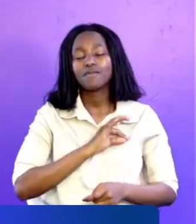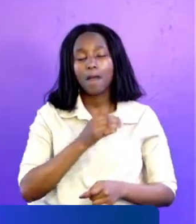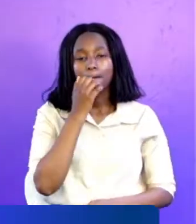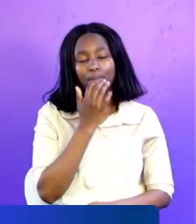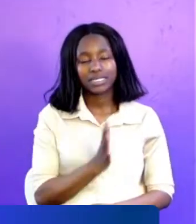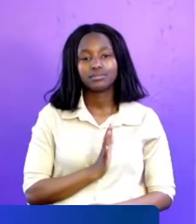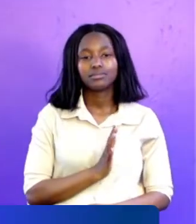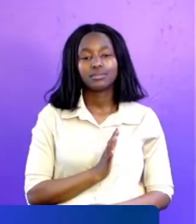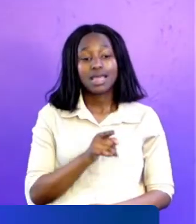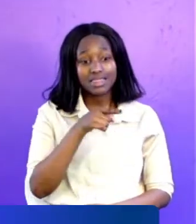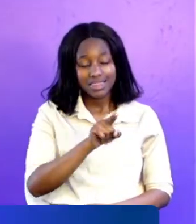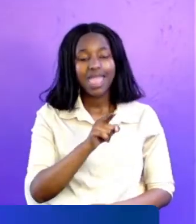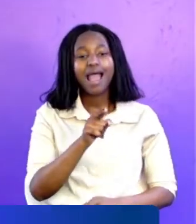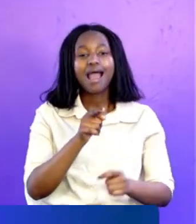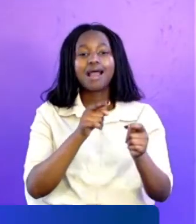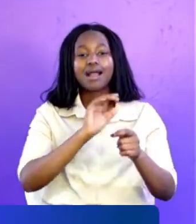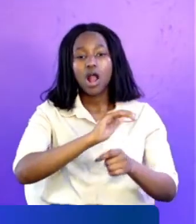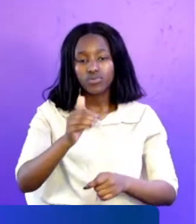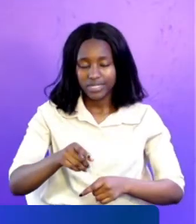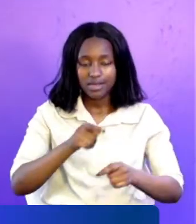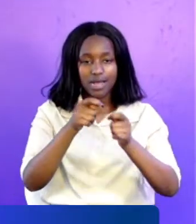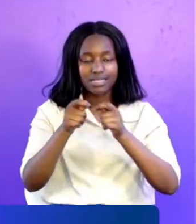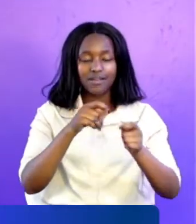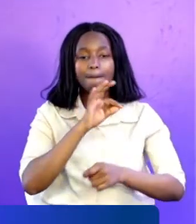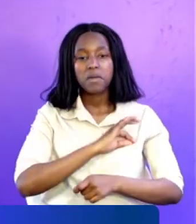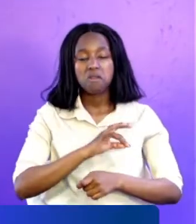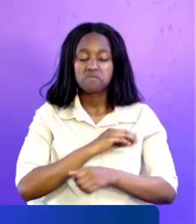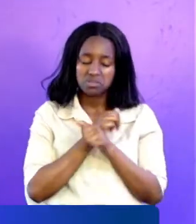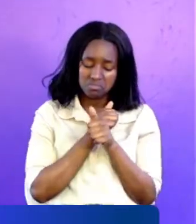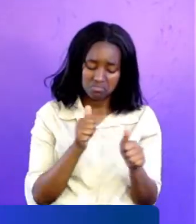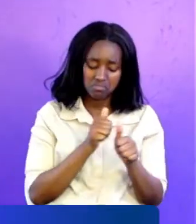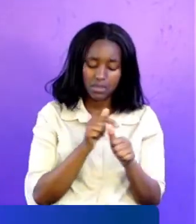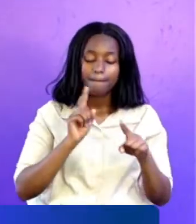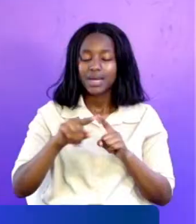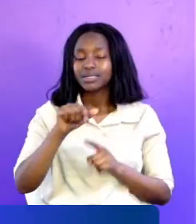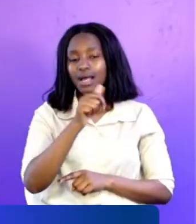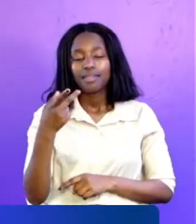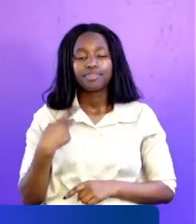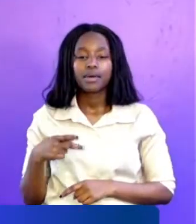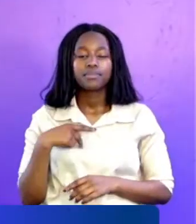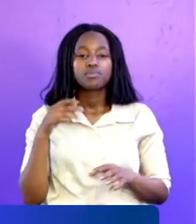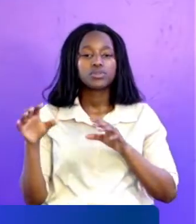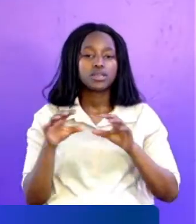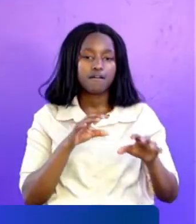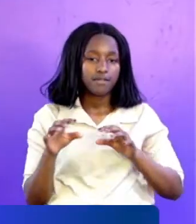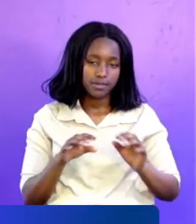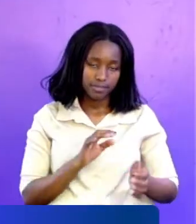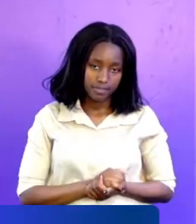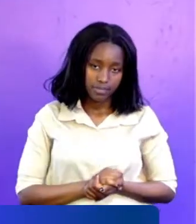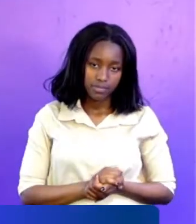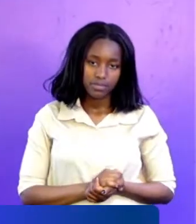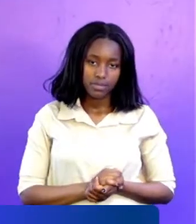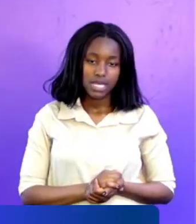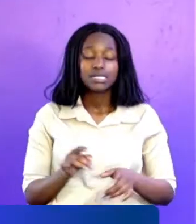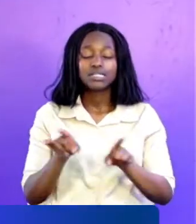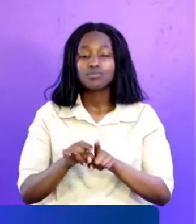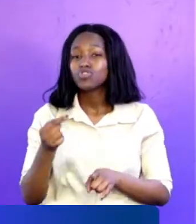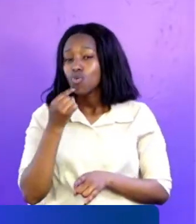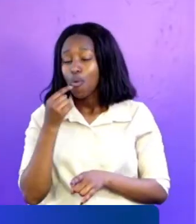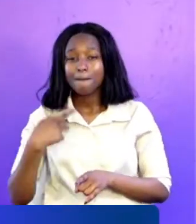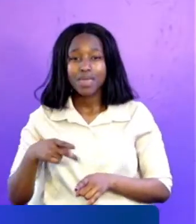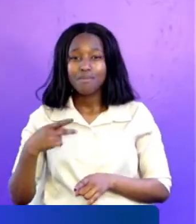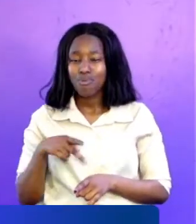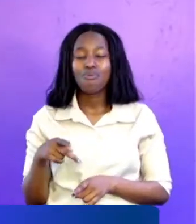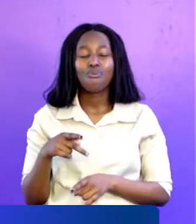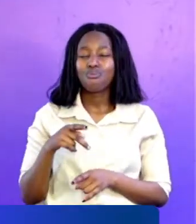Yeah. Leaving only the rest of the people with 15%. In fact, some regions like Isiolo, only 8% goes to the people. So this is a waste of